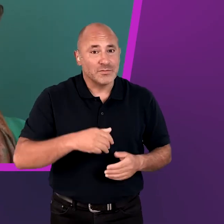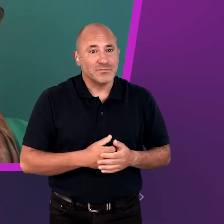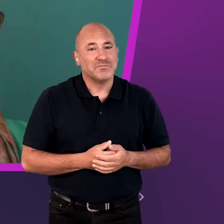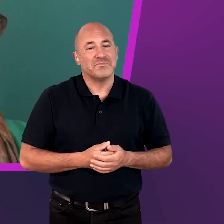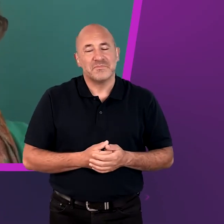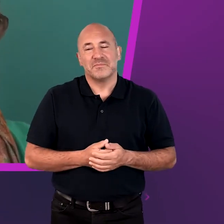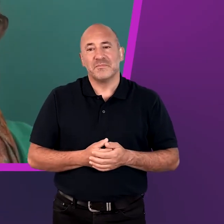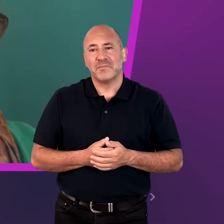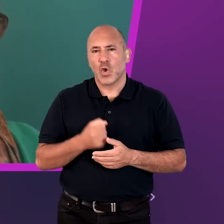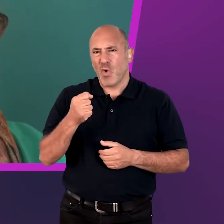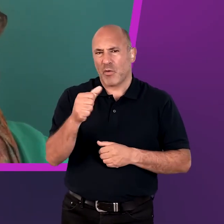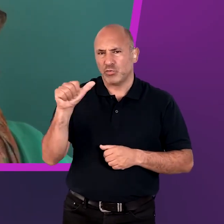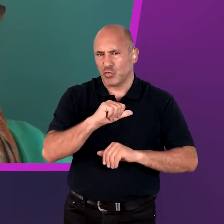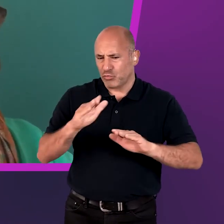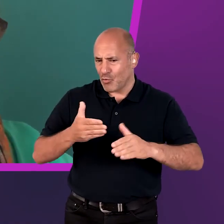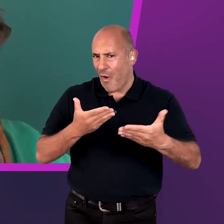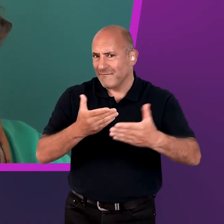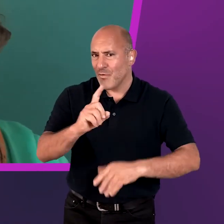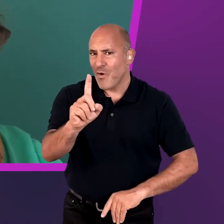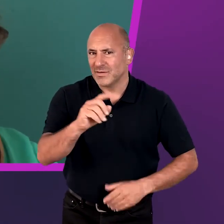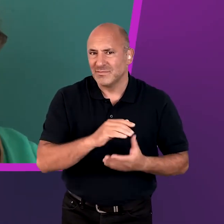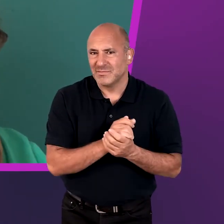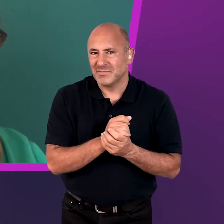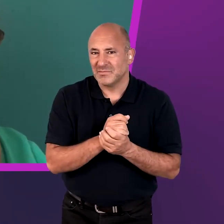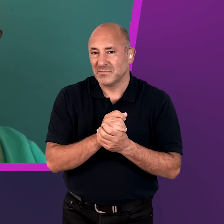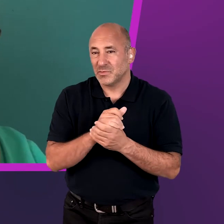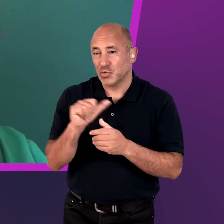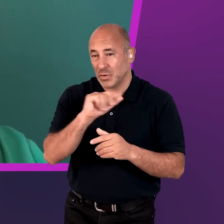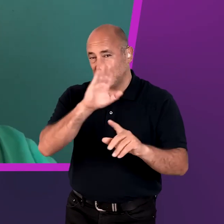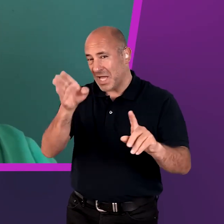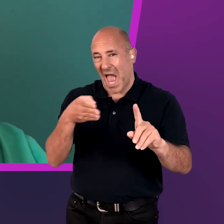Network Rail pioneer? What should the railway be offering?